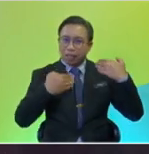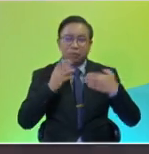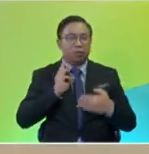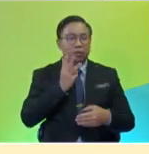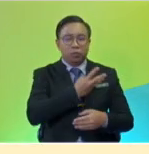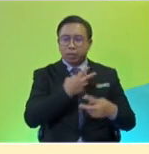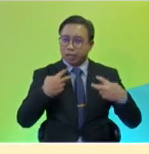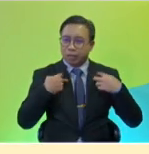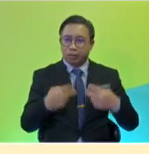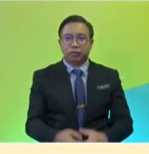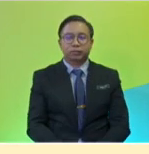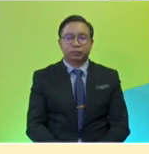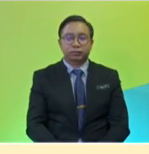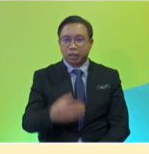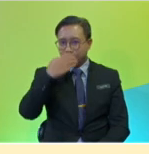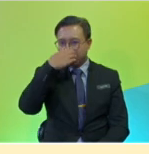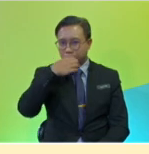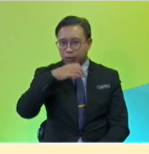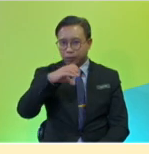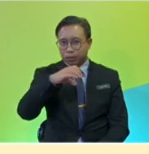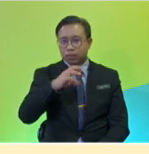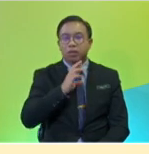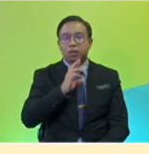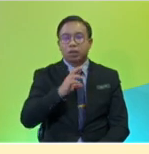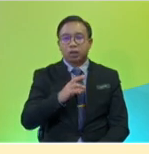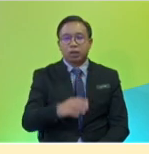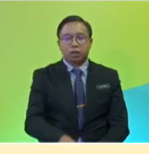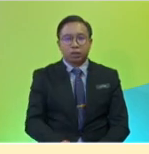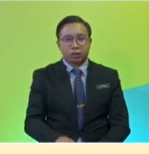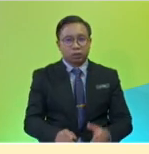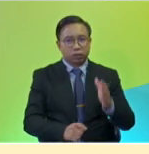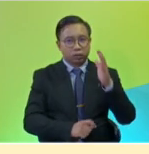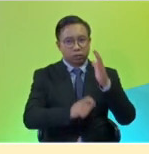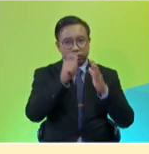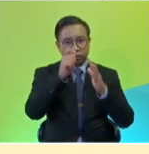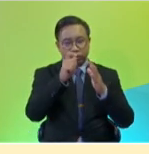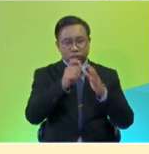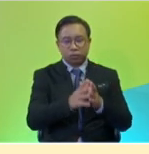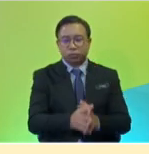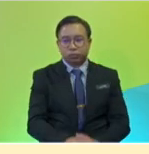Hannah. Elephant are tall, okay. but